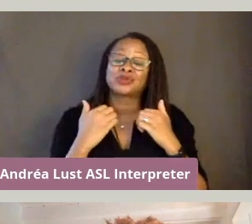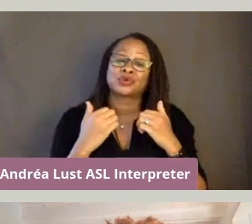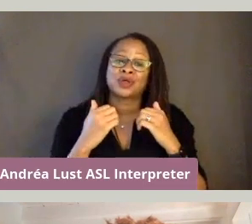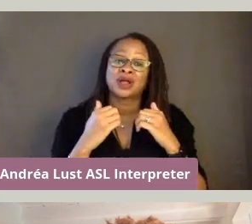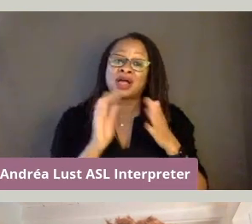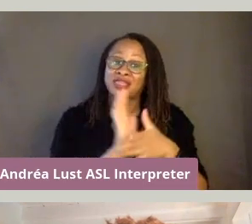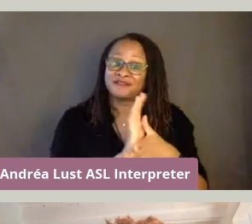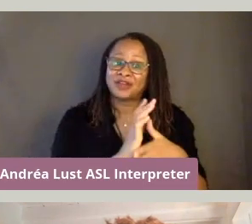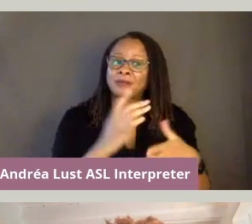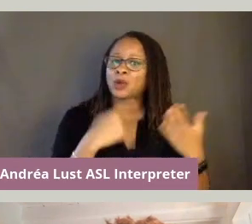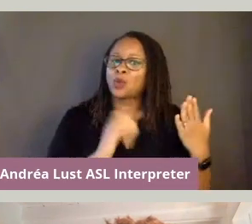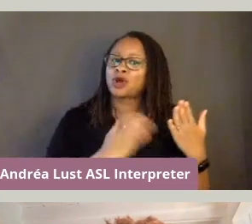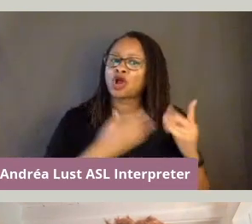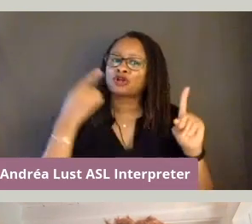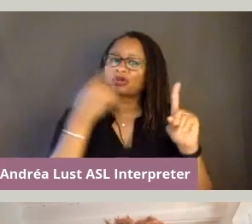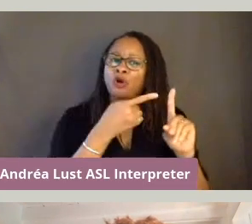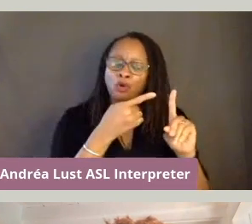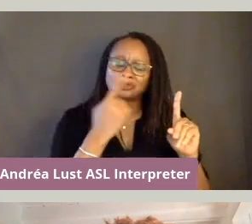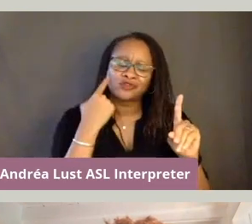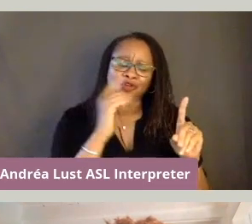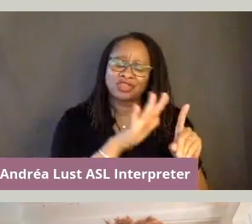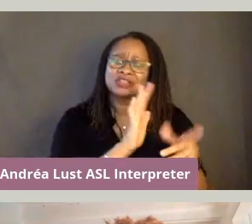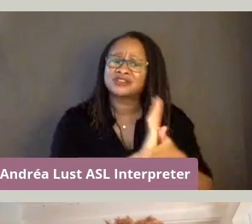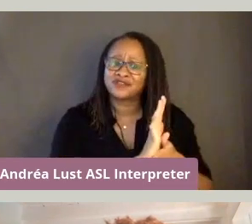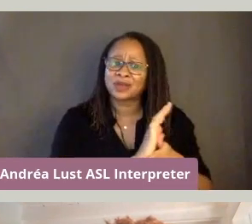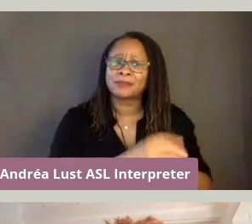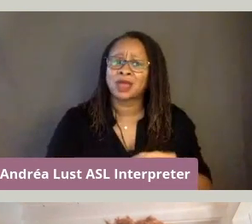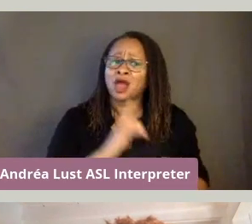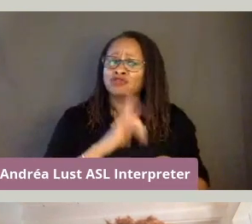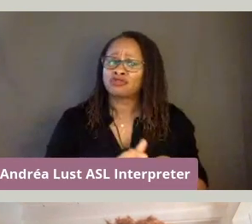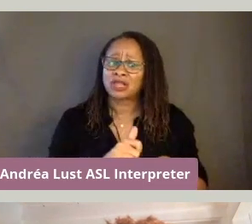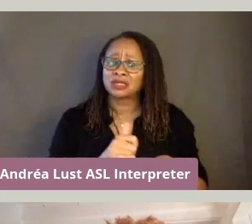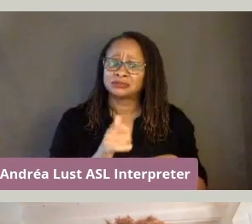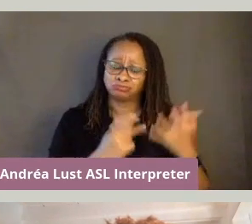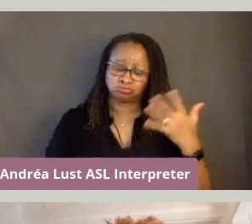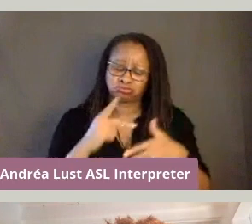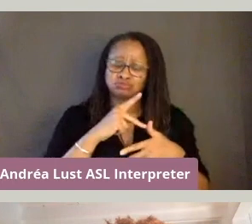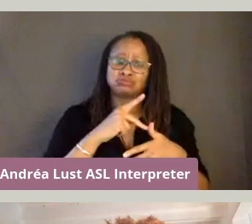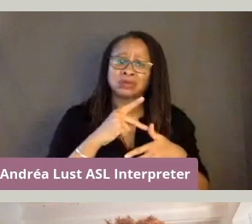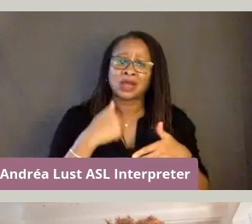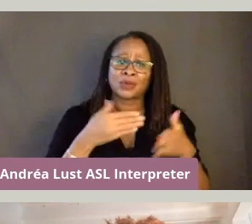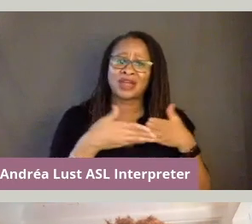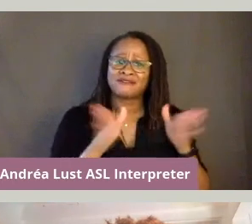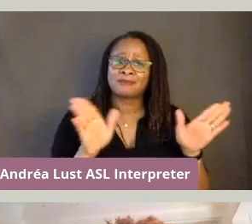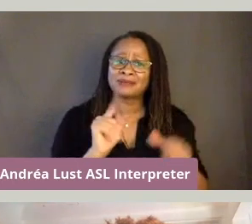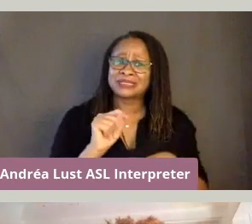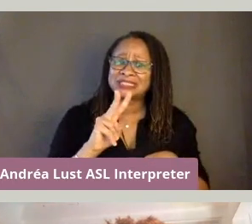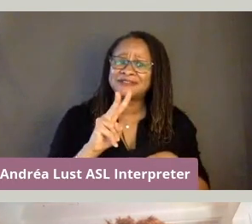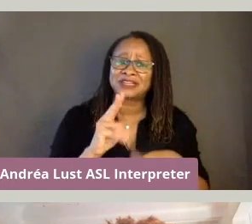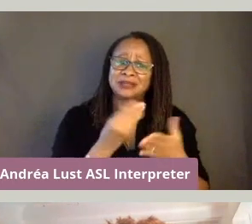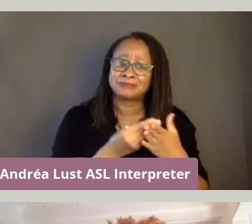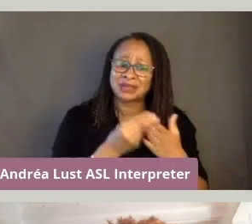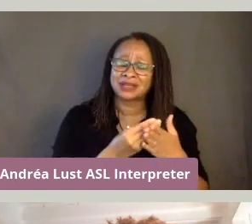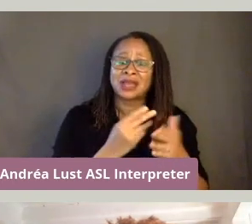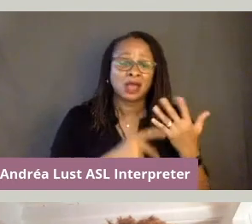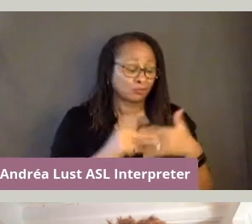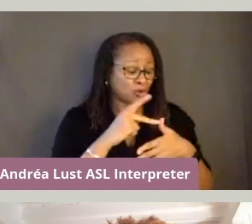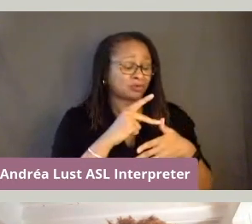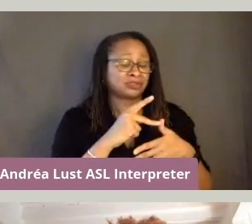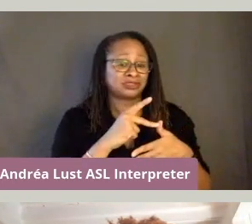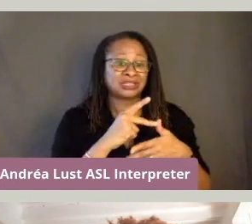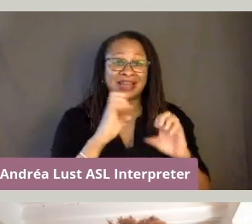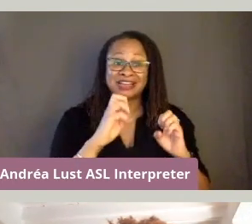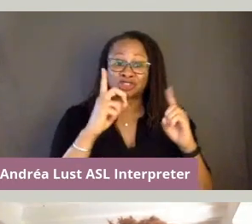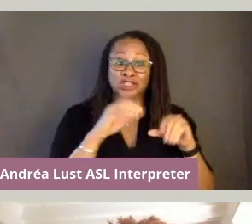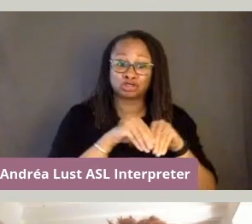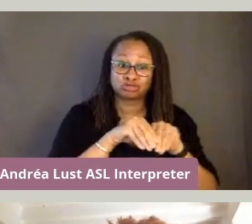what are our goals for this film? Are we really do we have like public TV money? Are we really prioritizing an educational